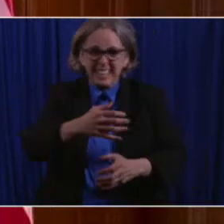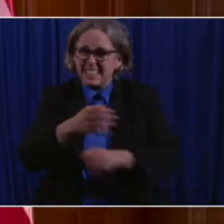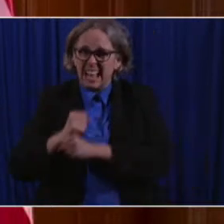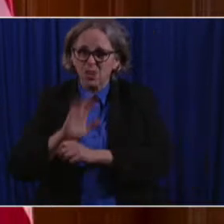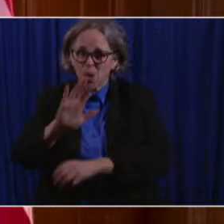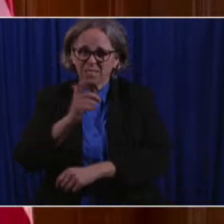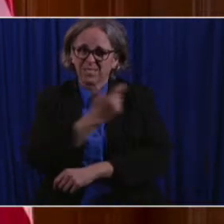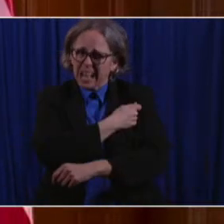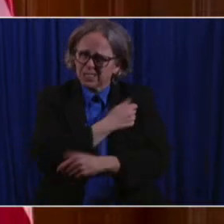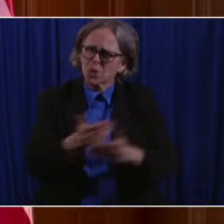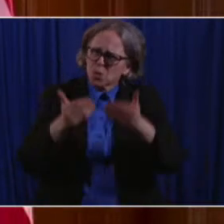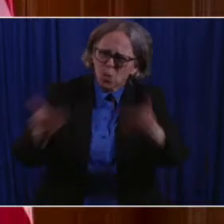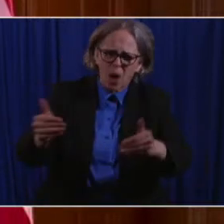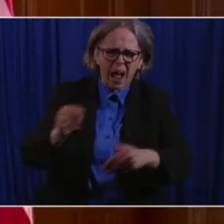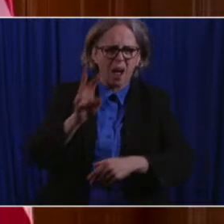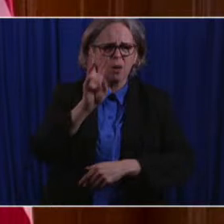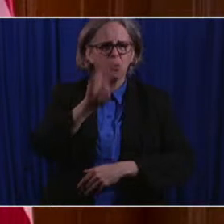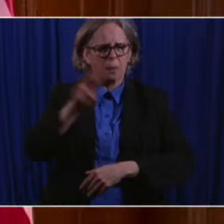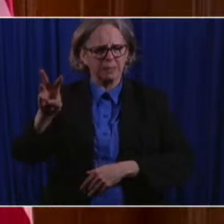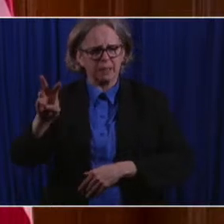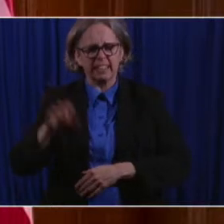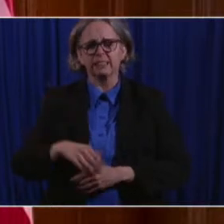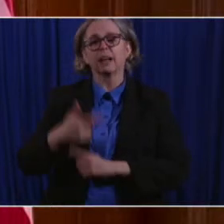gettheshot.coronavirus.ohio.gov. That's